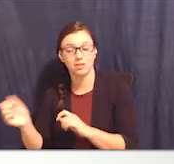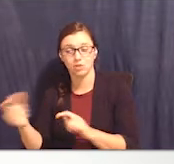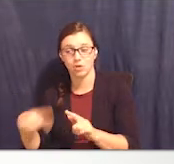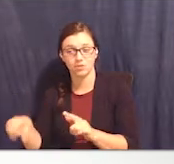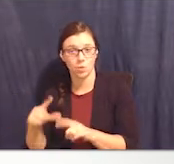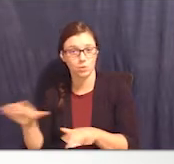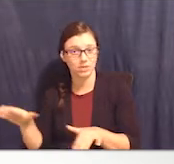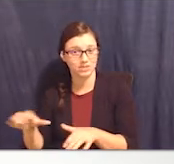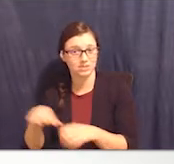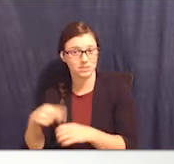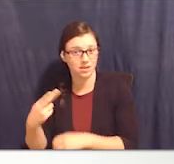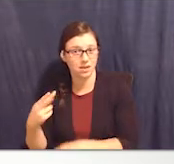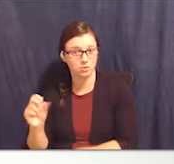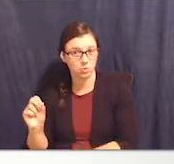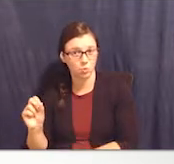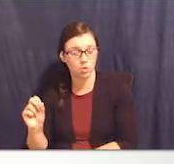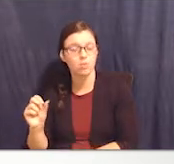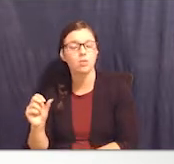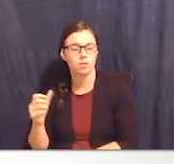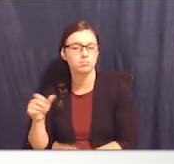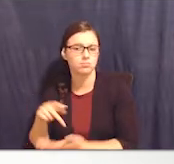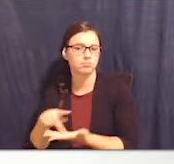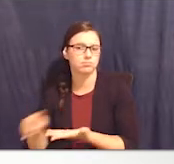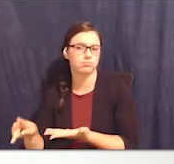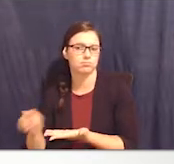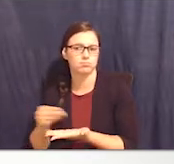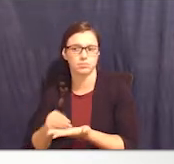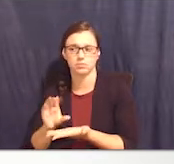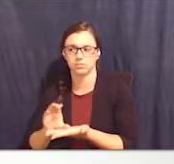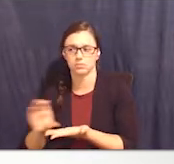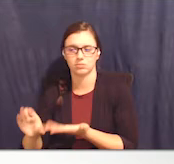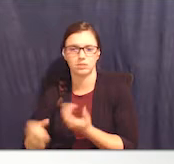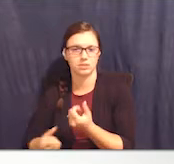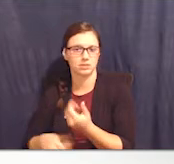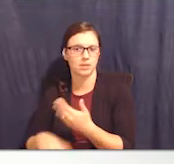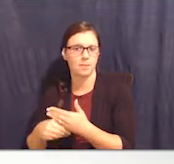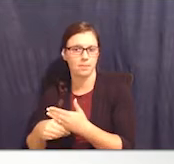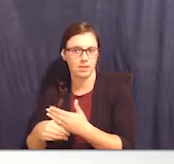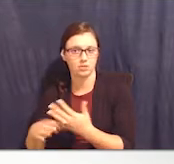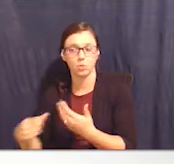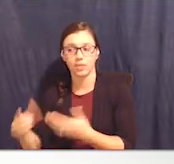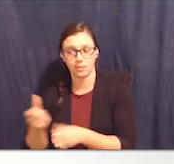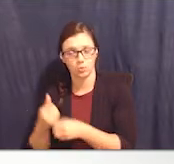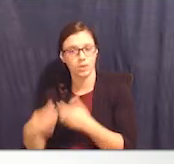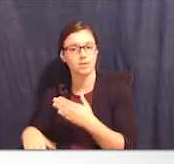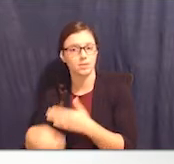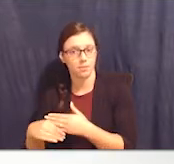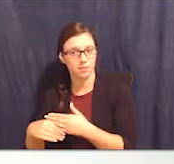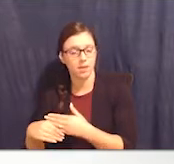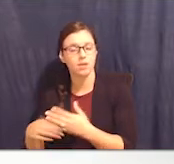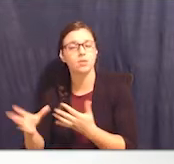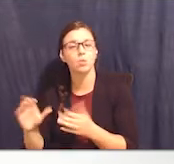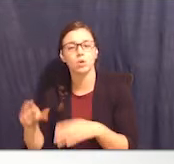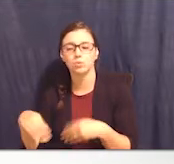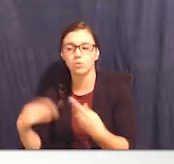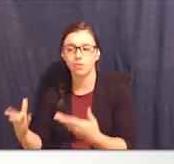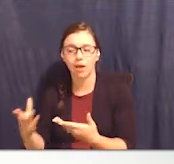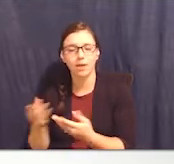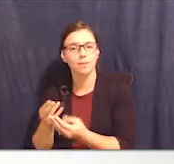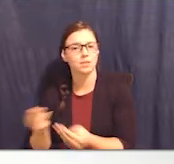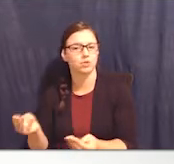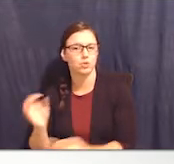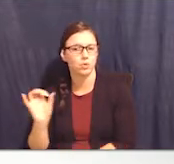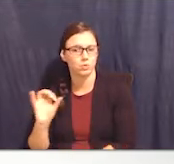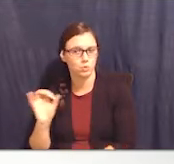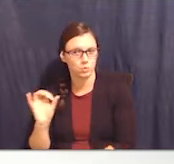places and see these programs. And even in Tallahassee, think about it. So we have them visit all the schools in Tallahassee, go